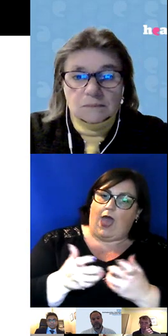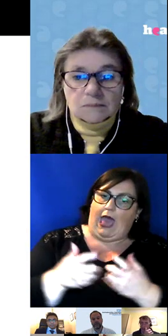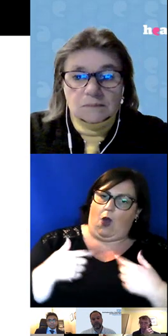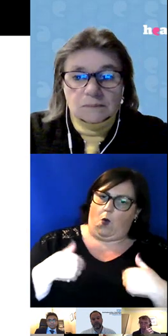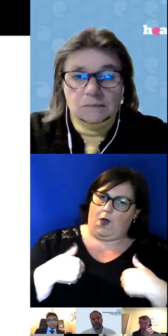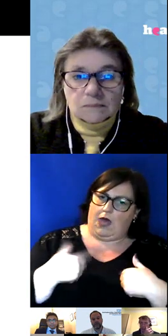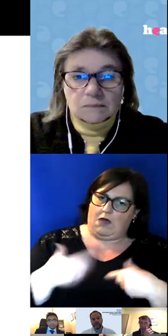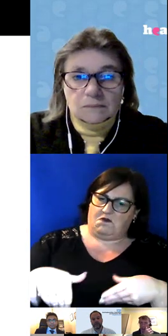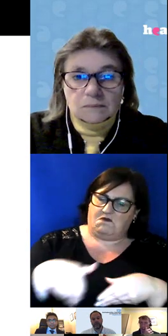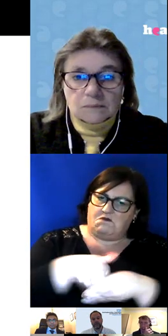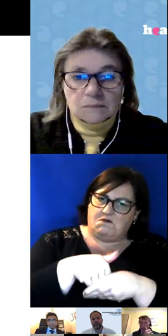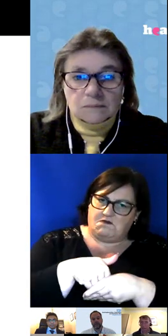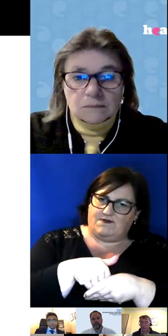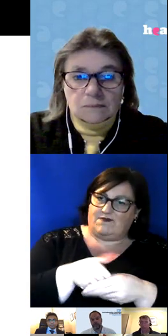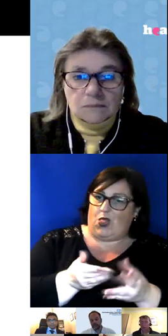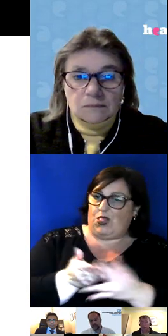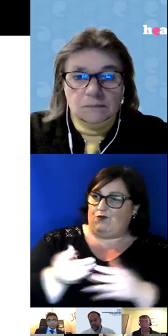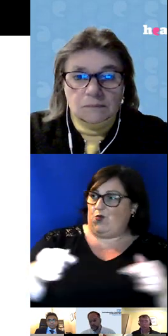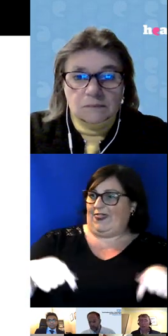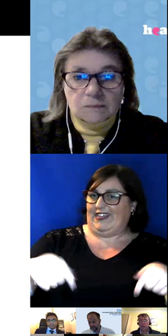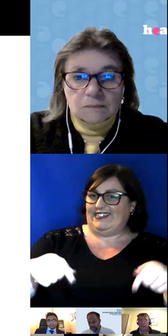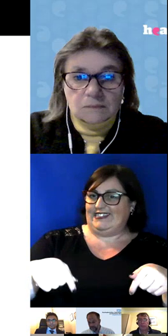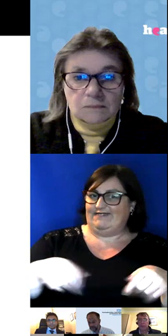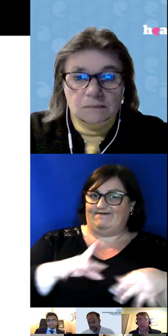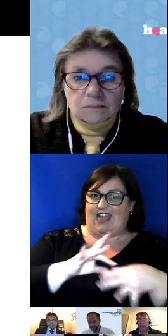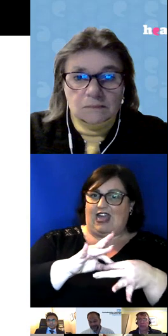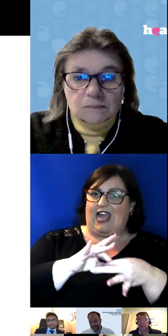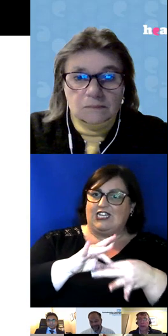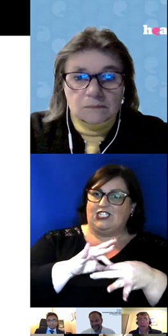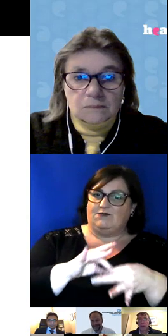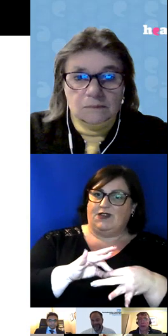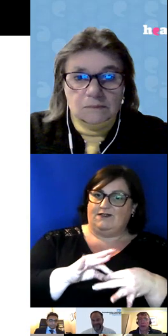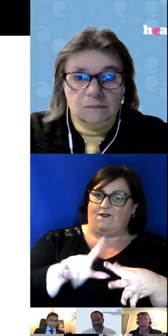through engagement like this, but also